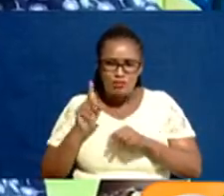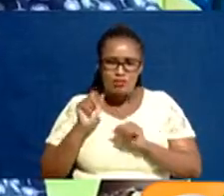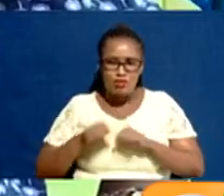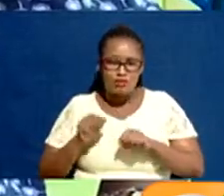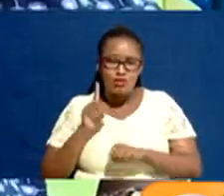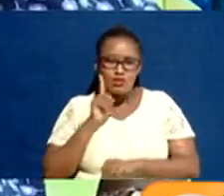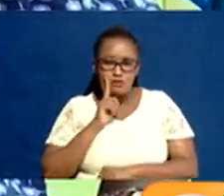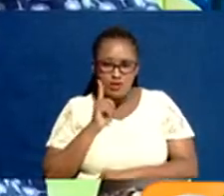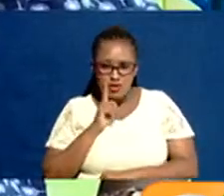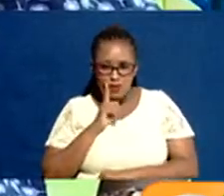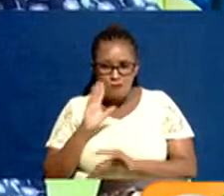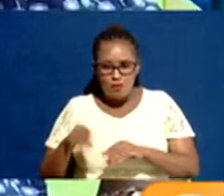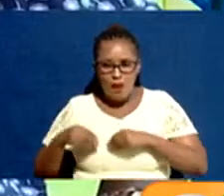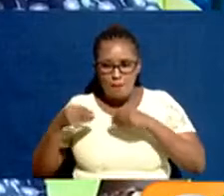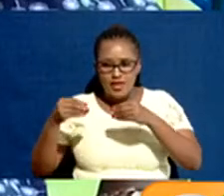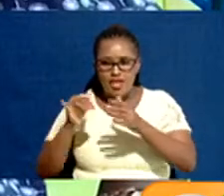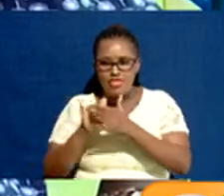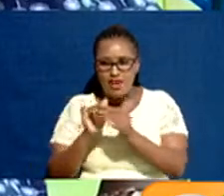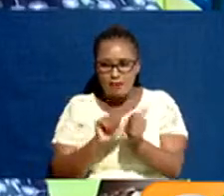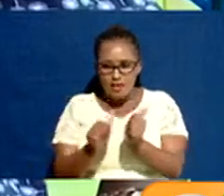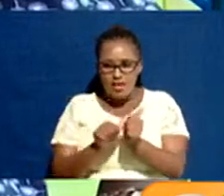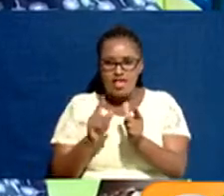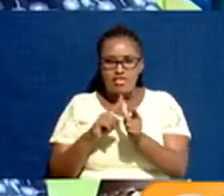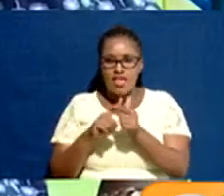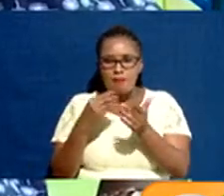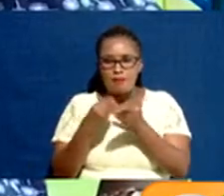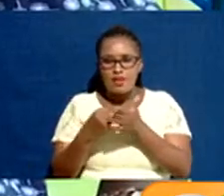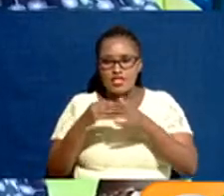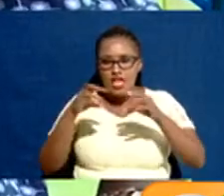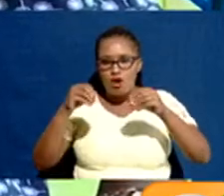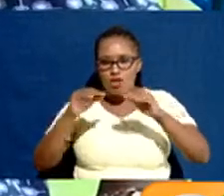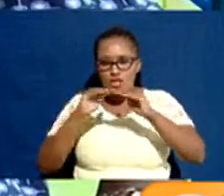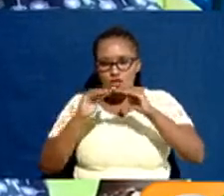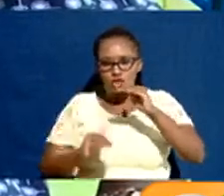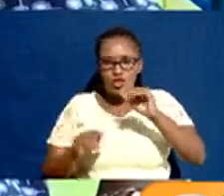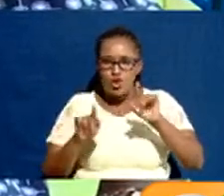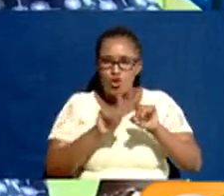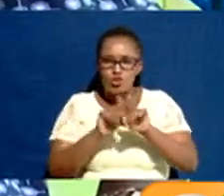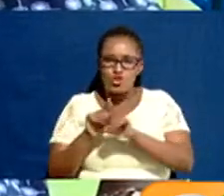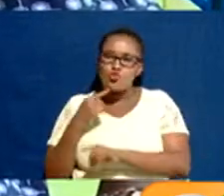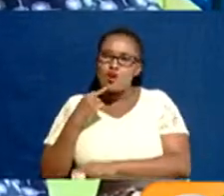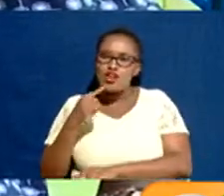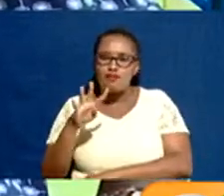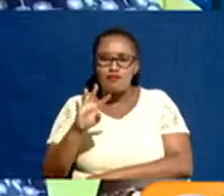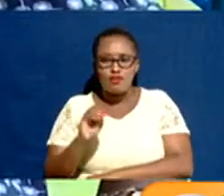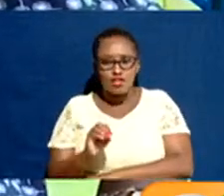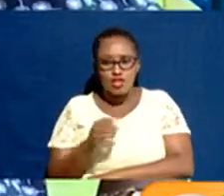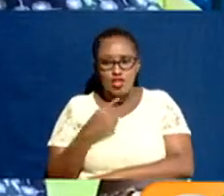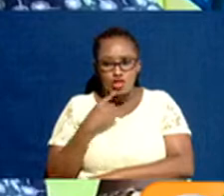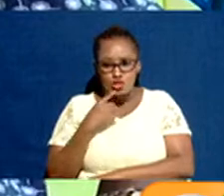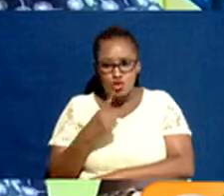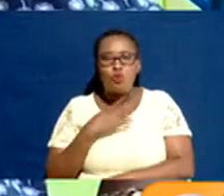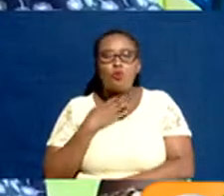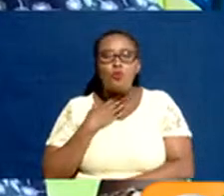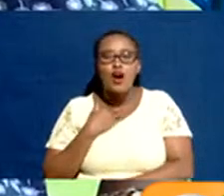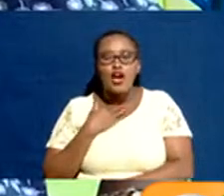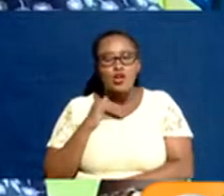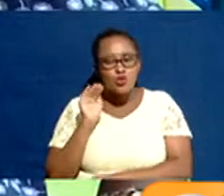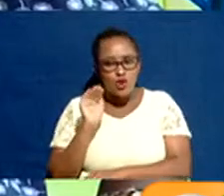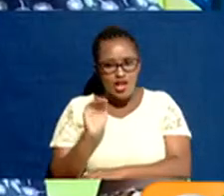market, the prices of unga will come down even to 140. So I want to use this platform to make an